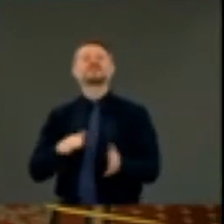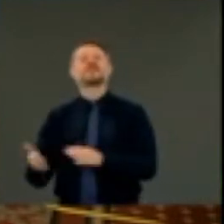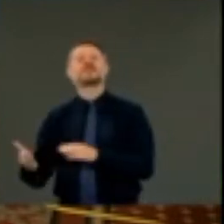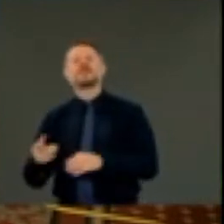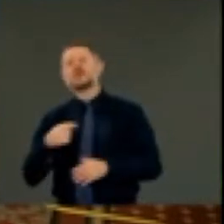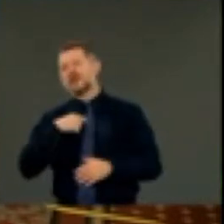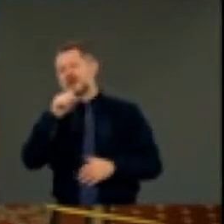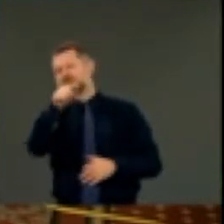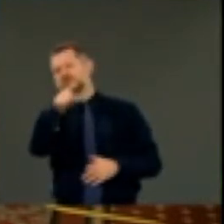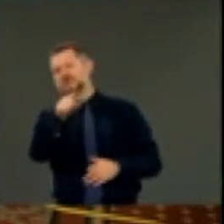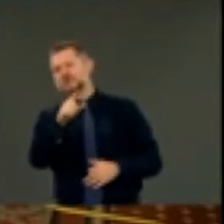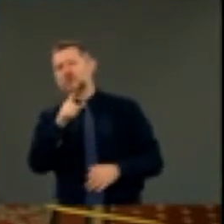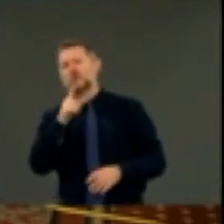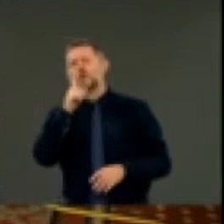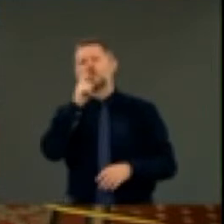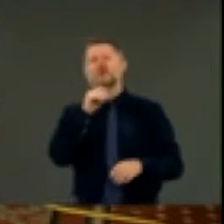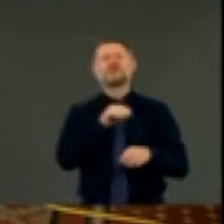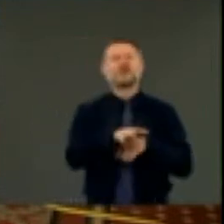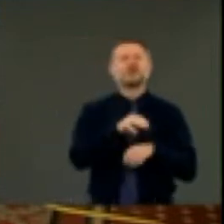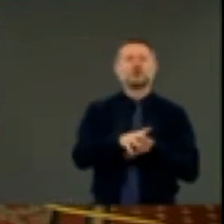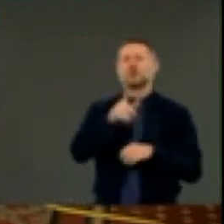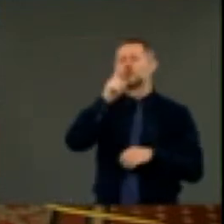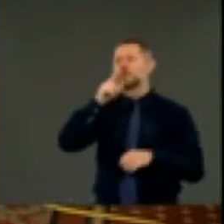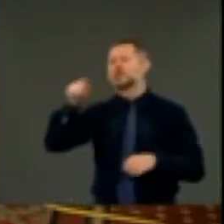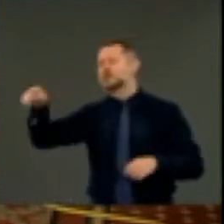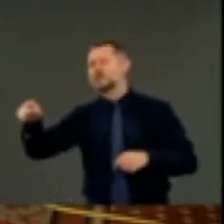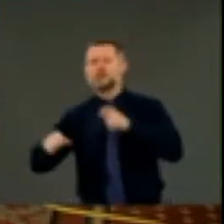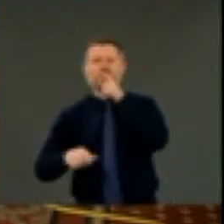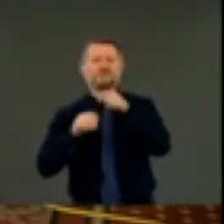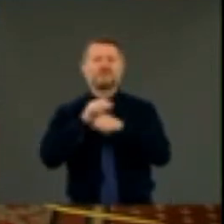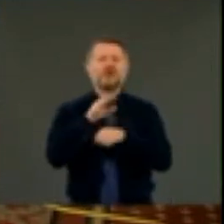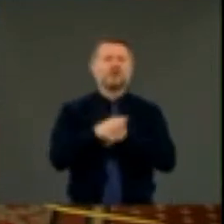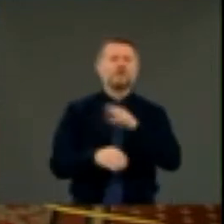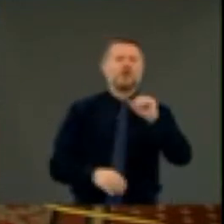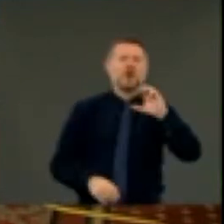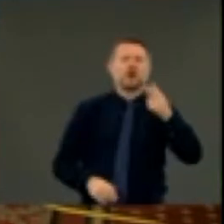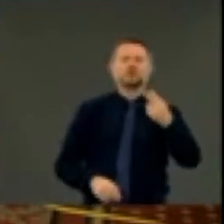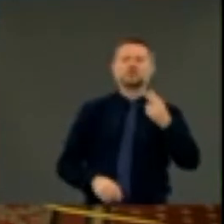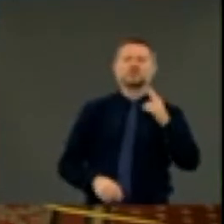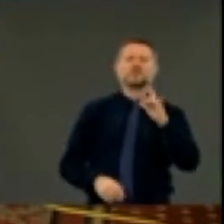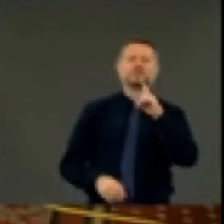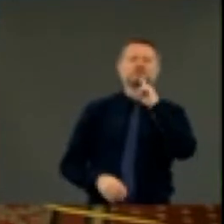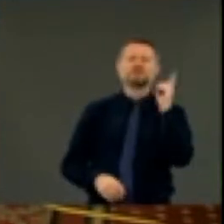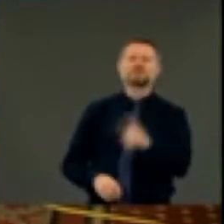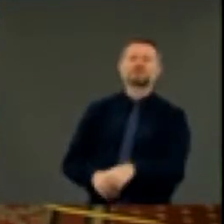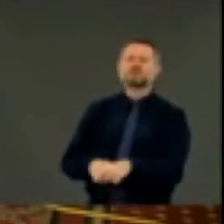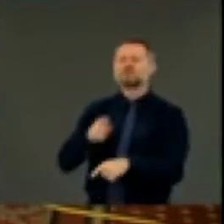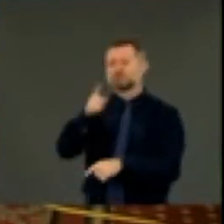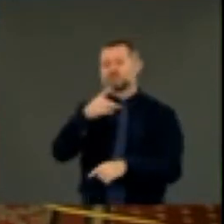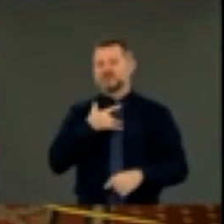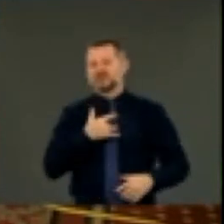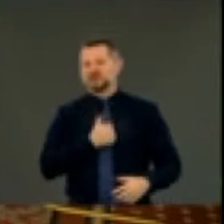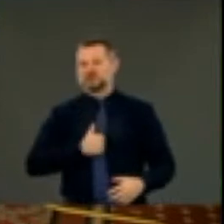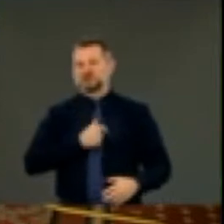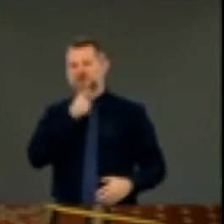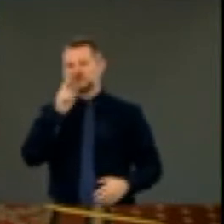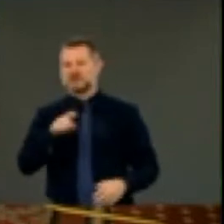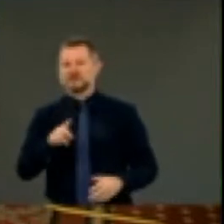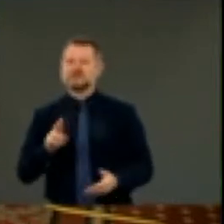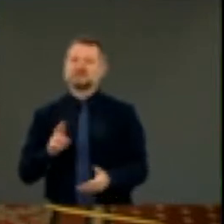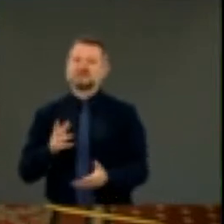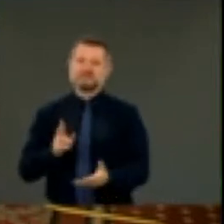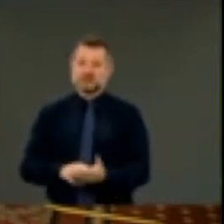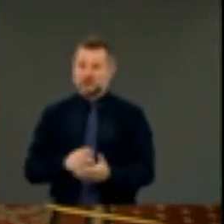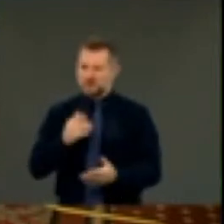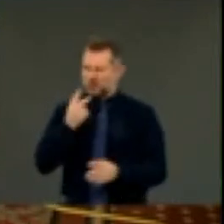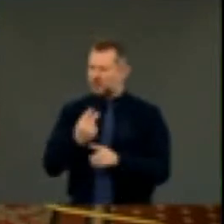advised both you, Governor, and you, Commissioner, regarding that March 25th directive, and do you regret putting that into play? I know now it's been partially walked back.